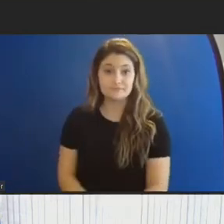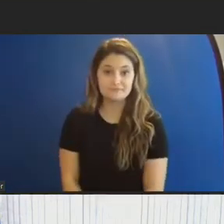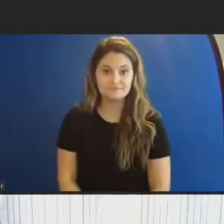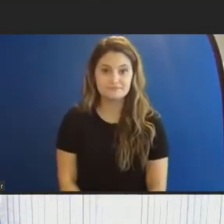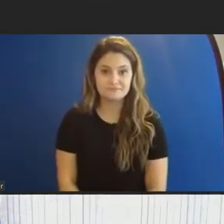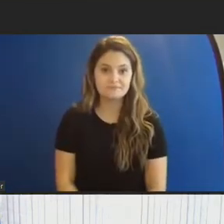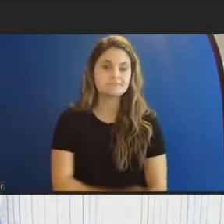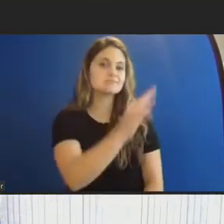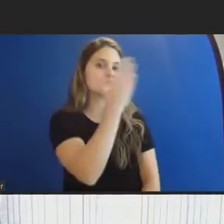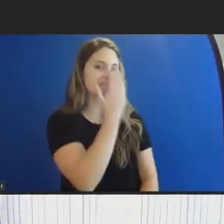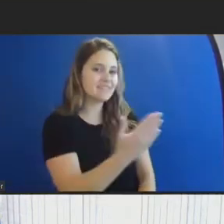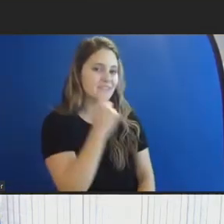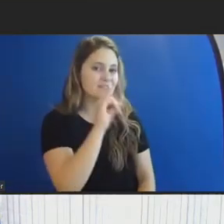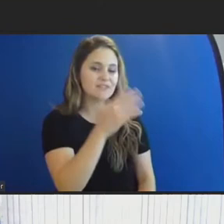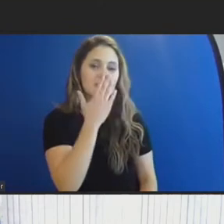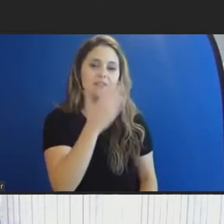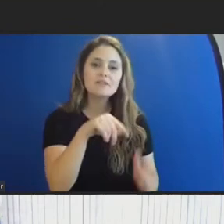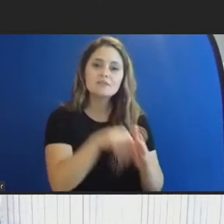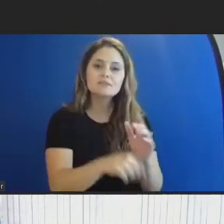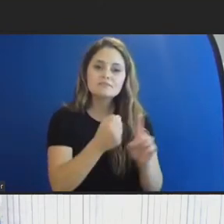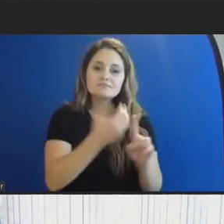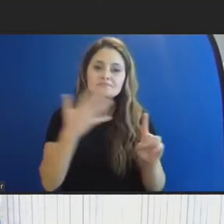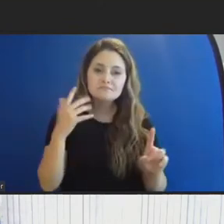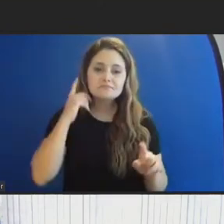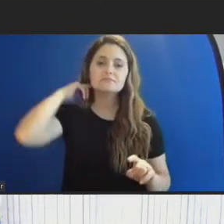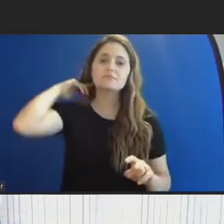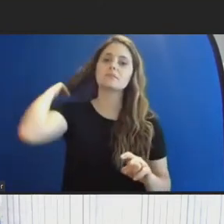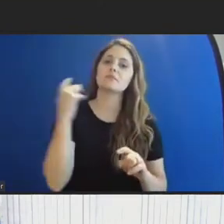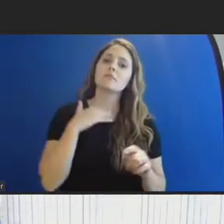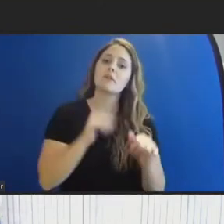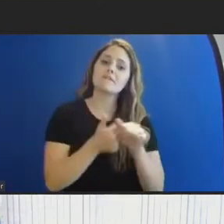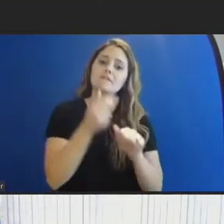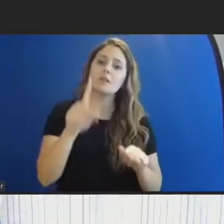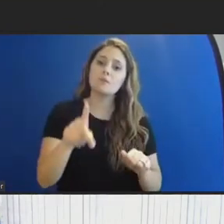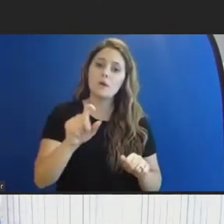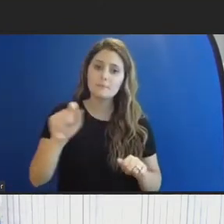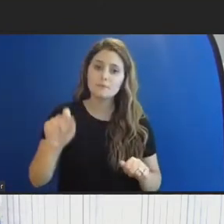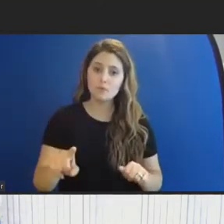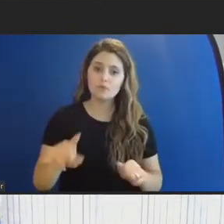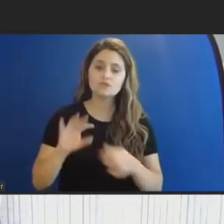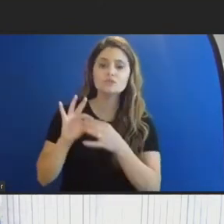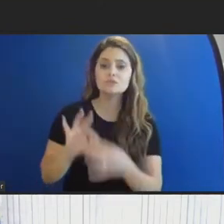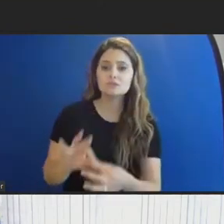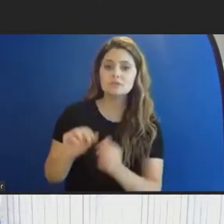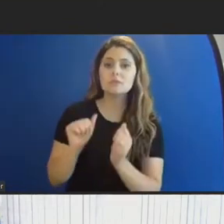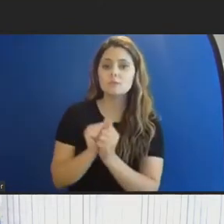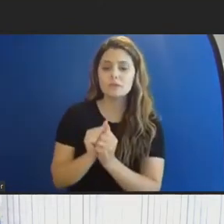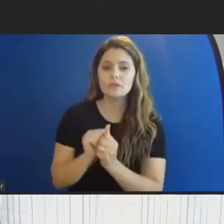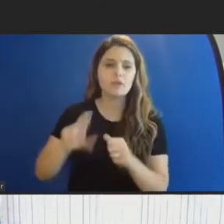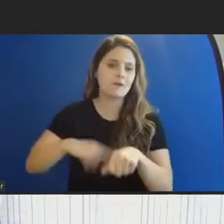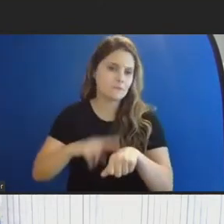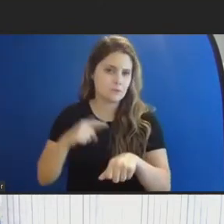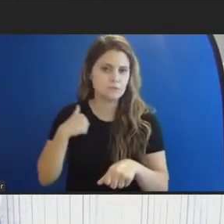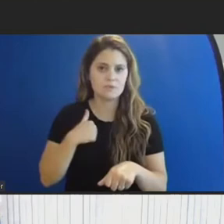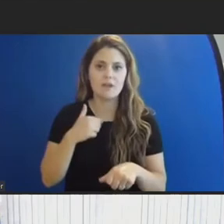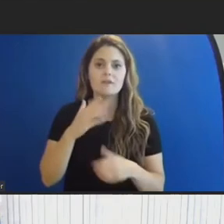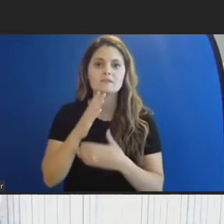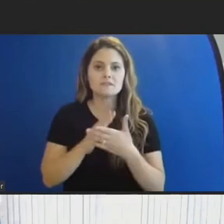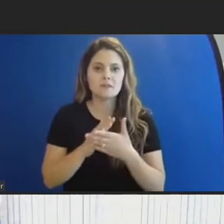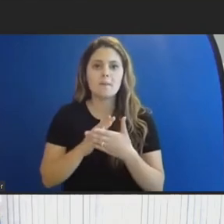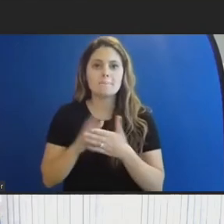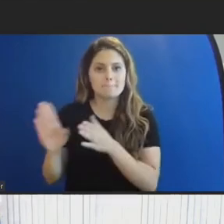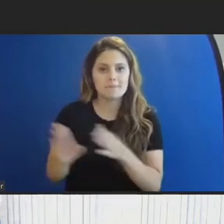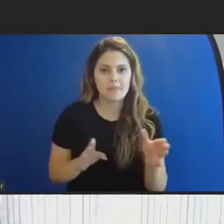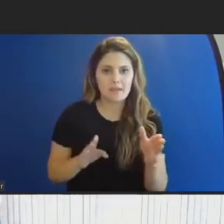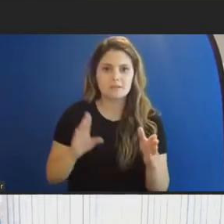Thank you for that. Thank you for going into detail. And my follow-up question has to do with, of course, we have those contingency plans in place,